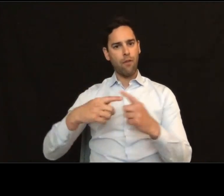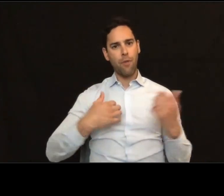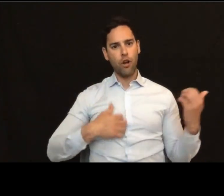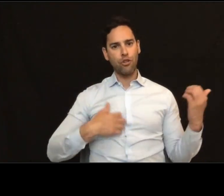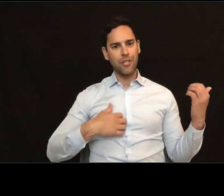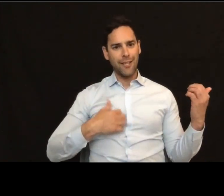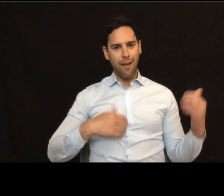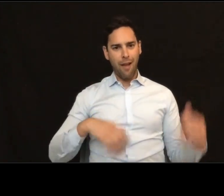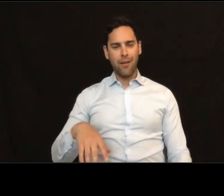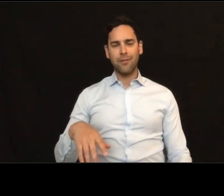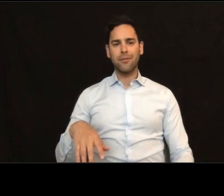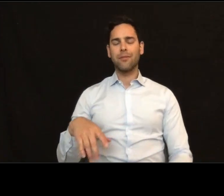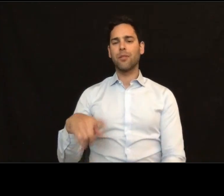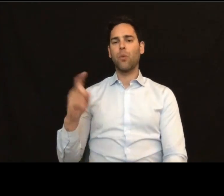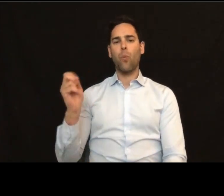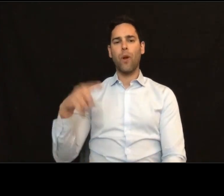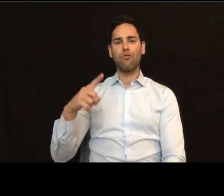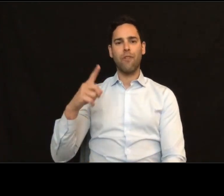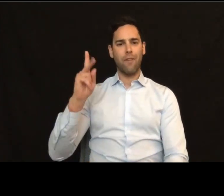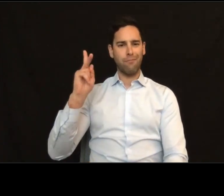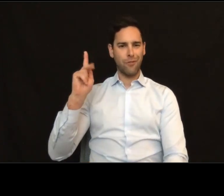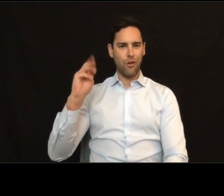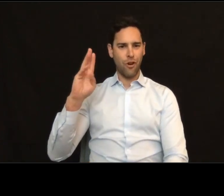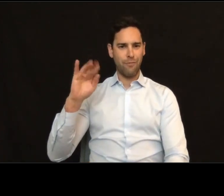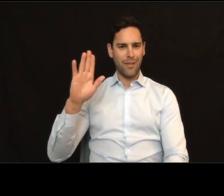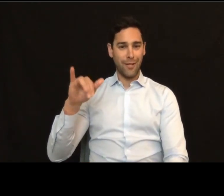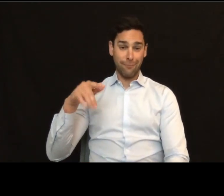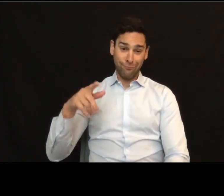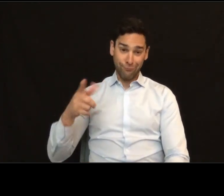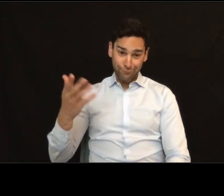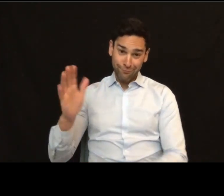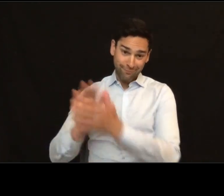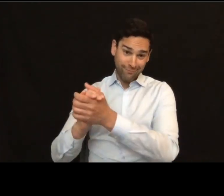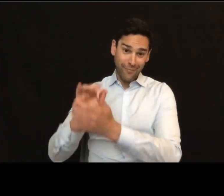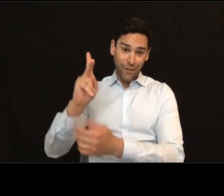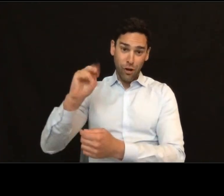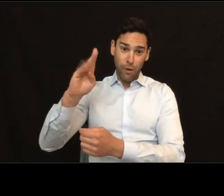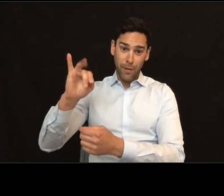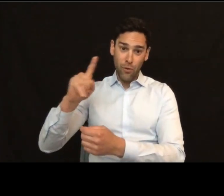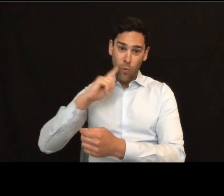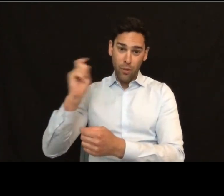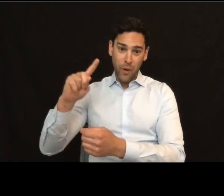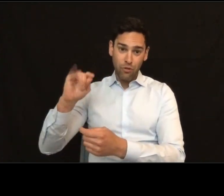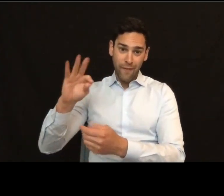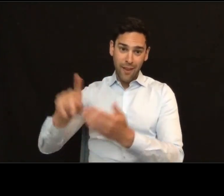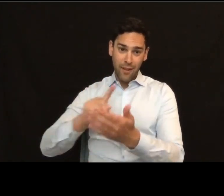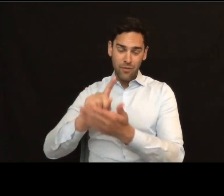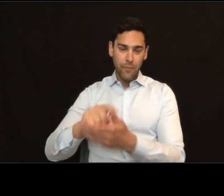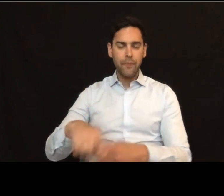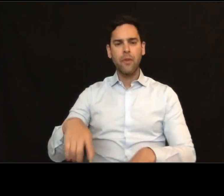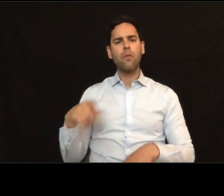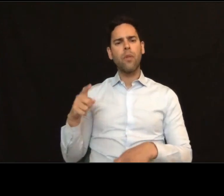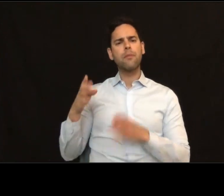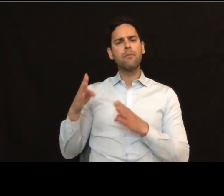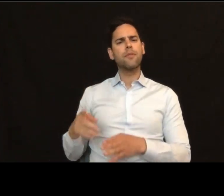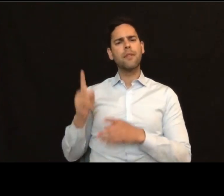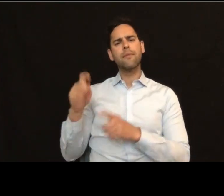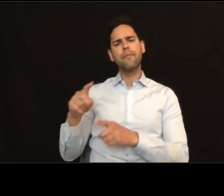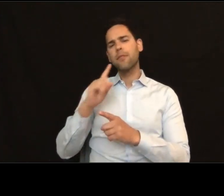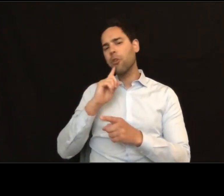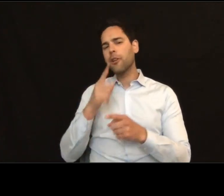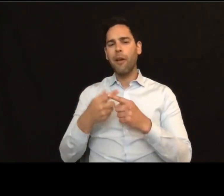Kirby, you are the person of the hour. You mentioned struggle in languages with gendered nouns, pronouns, articles, adjectives,